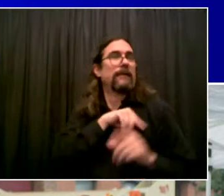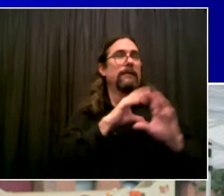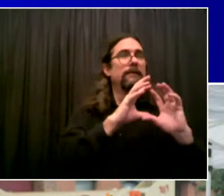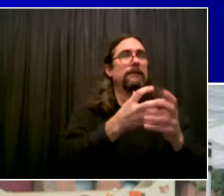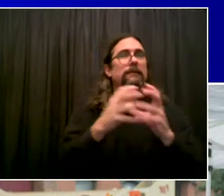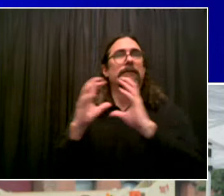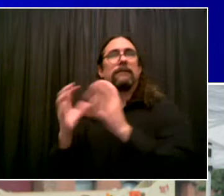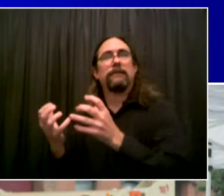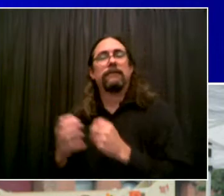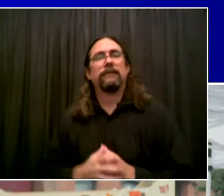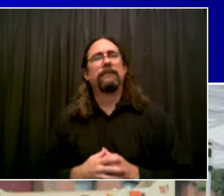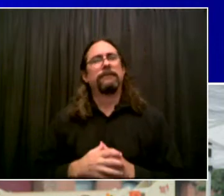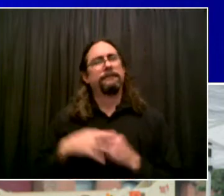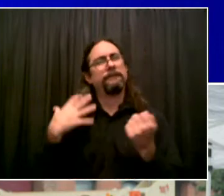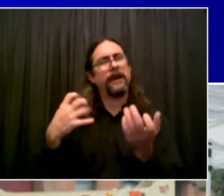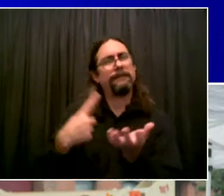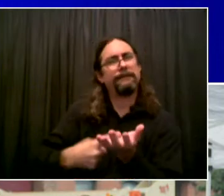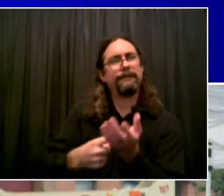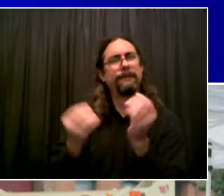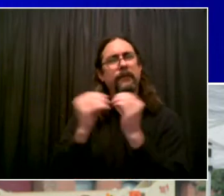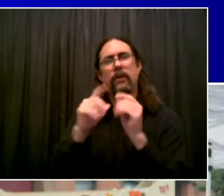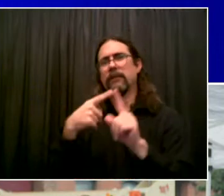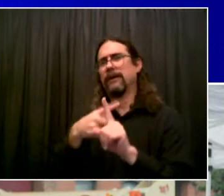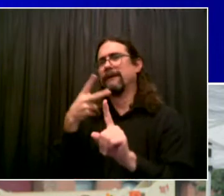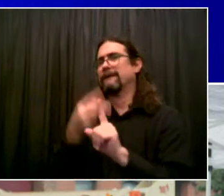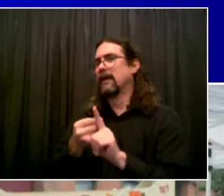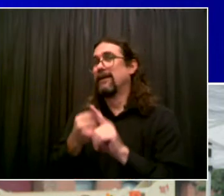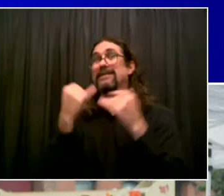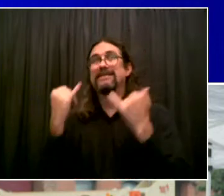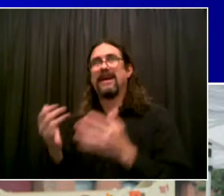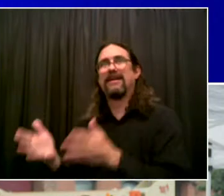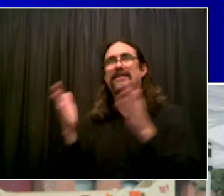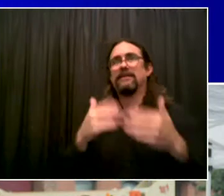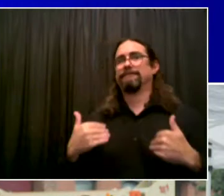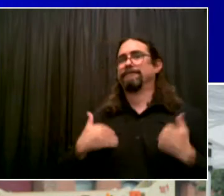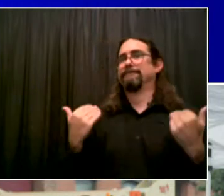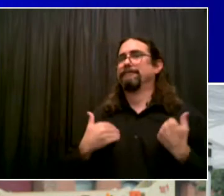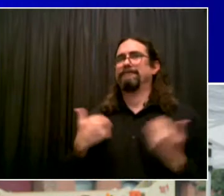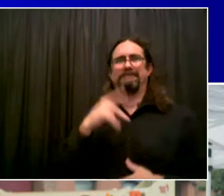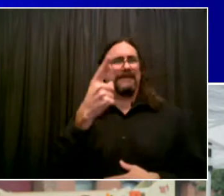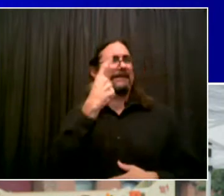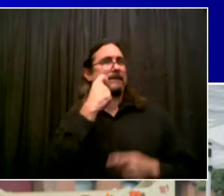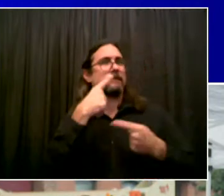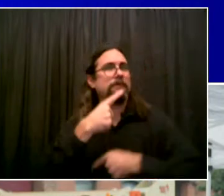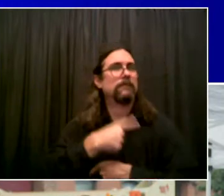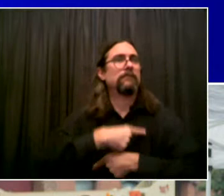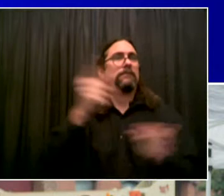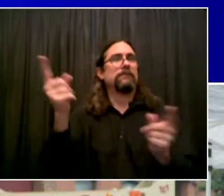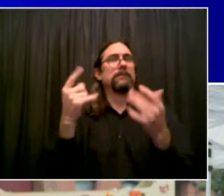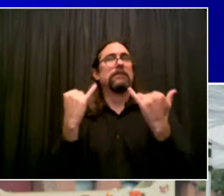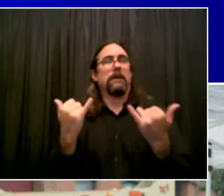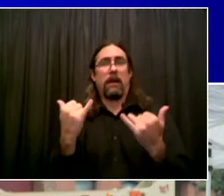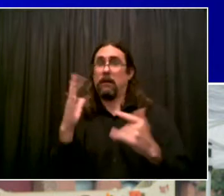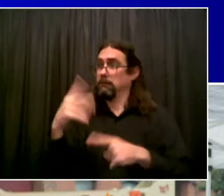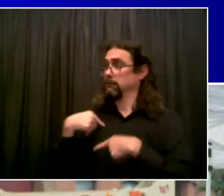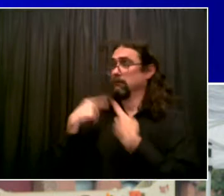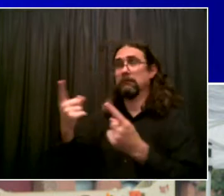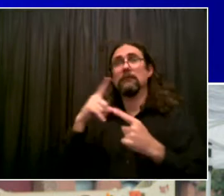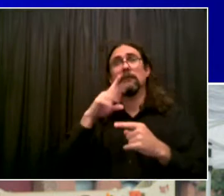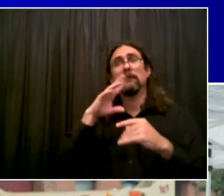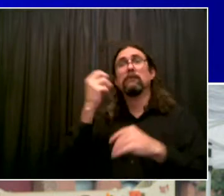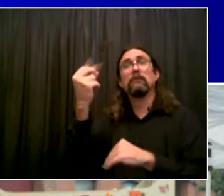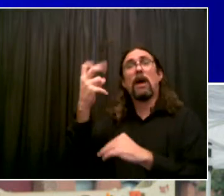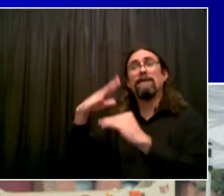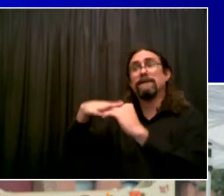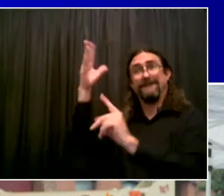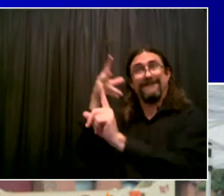the vaccine for the 5 to 11-year-olds. This is the last piece remaining, and it will be a big deal. I am